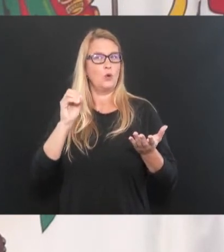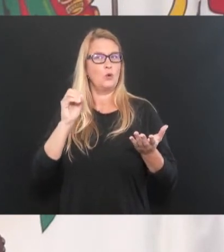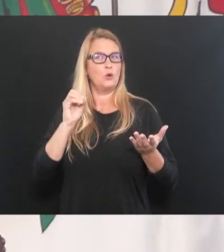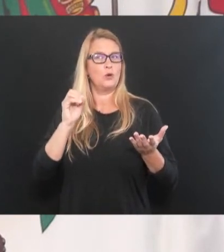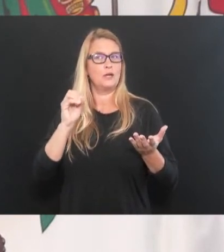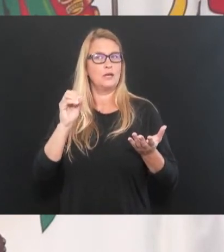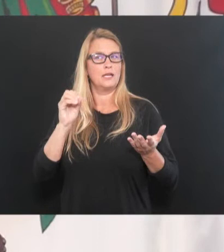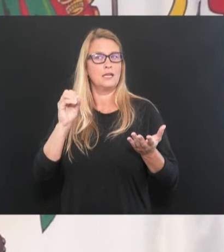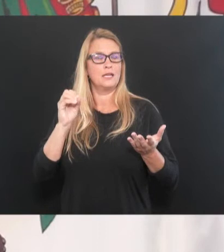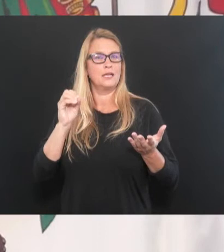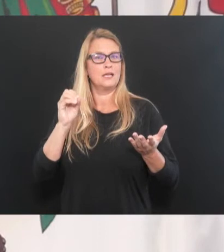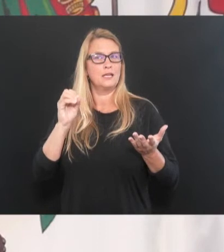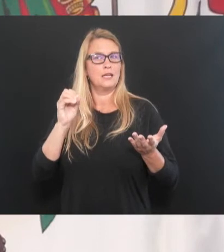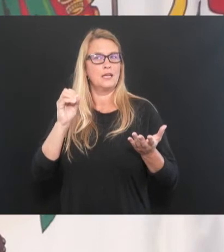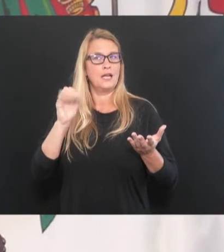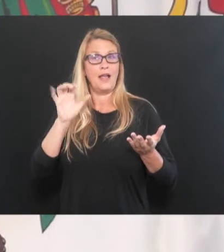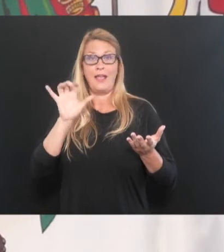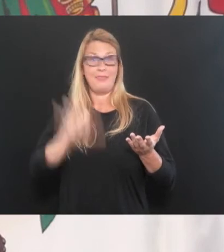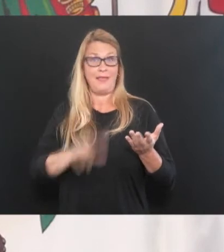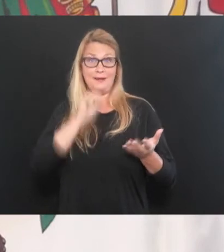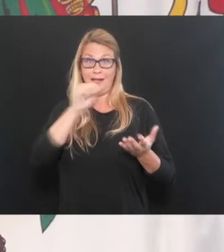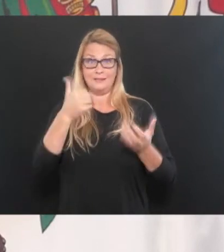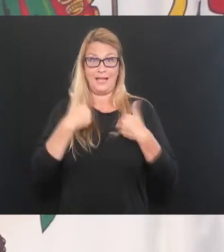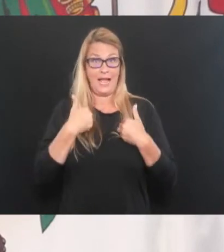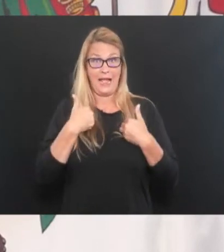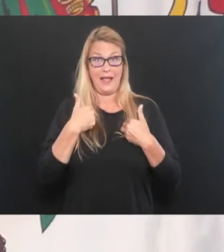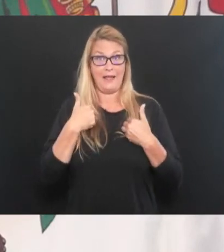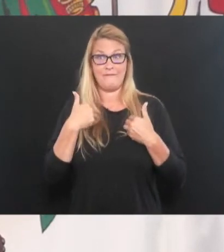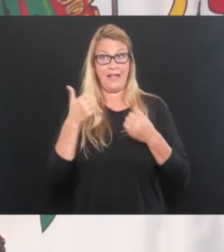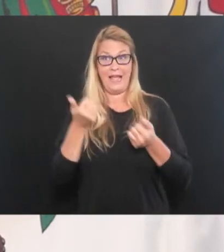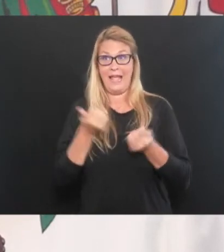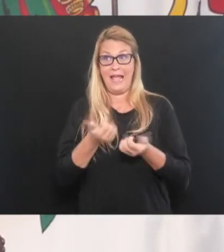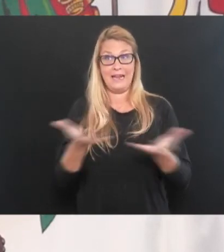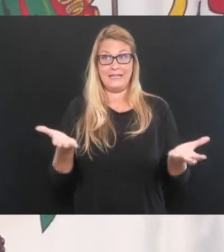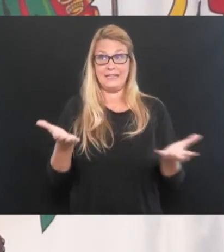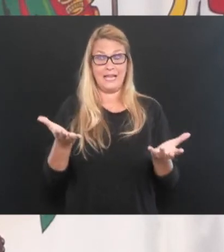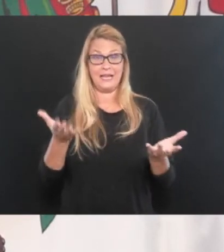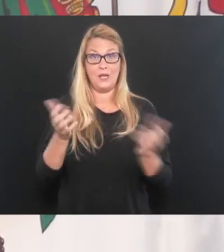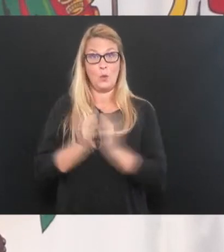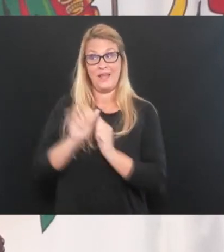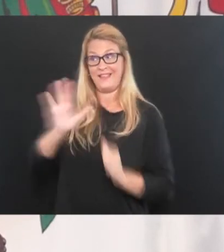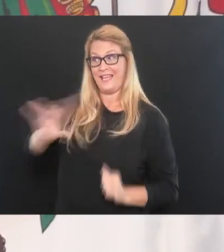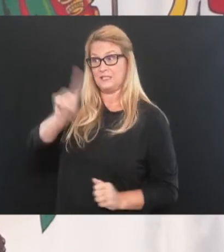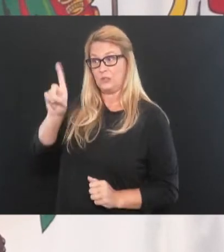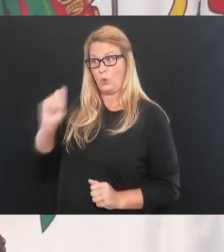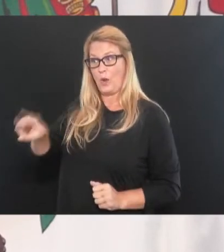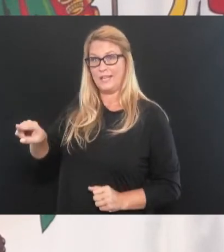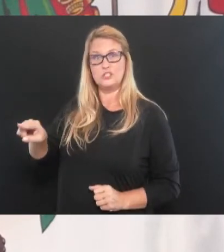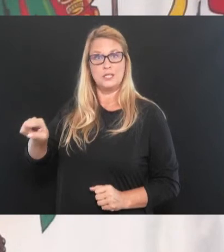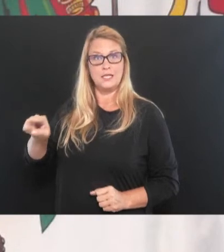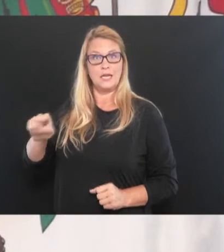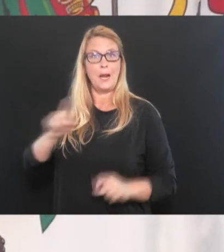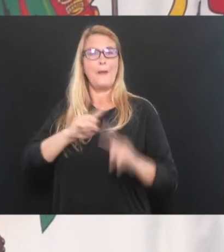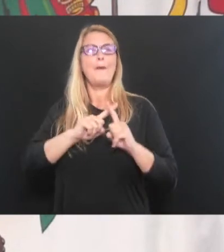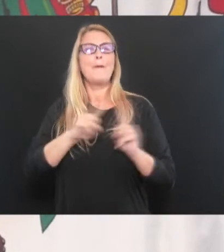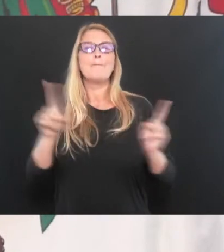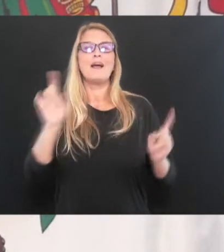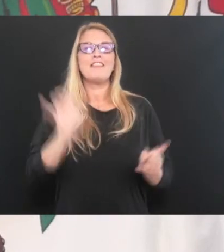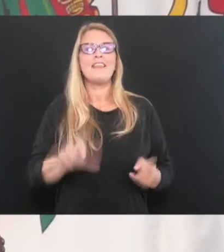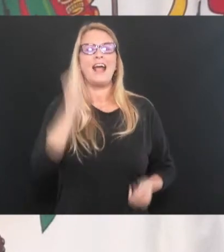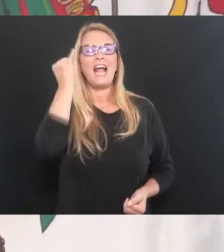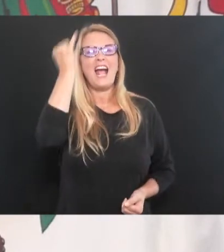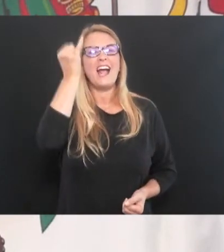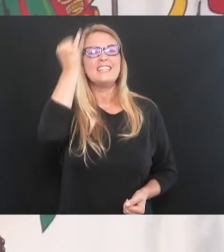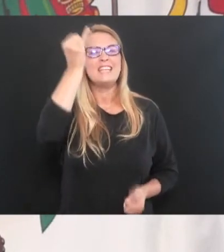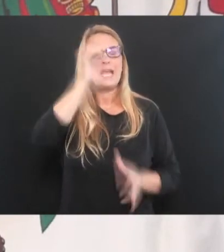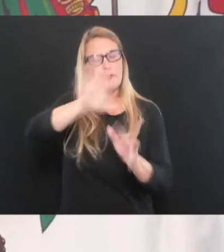was just this, and this doesn't have anything to do with David's question. It has everything to do with what the idea or thought